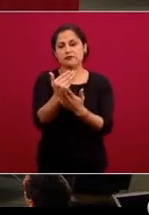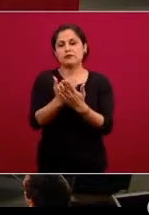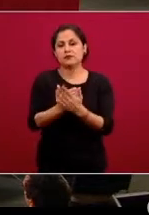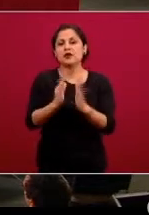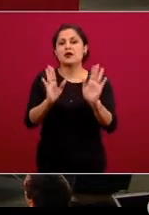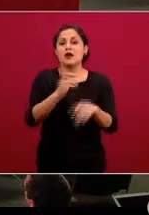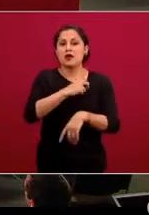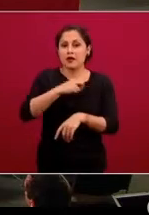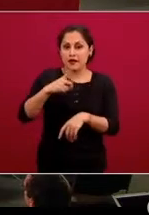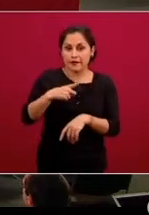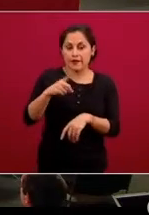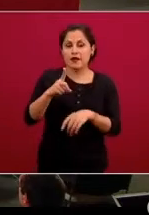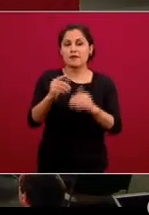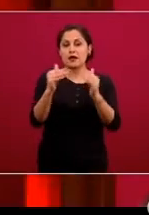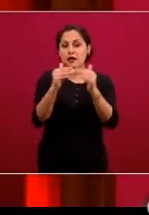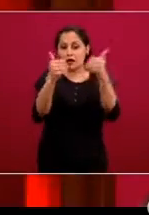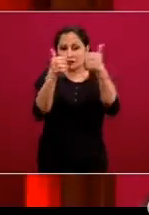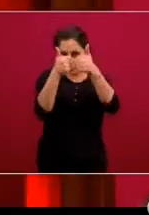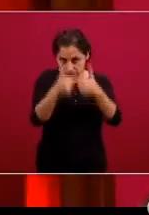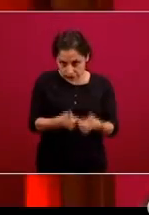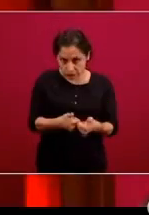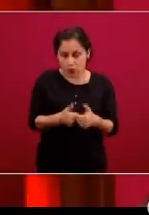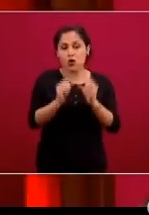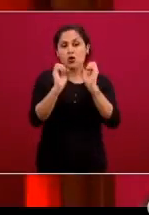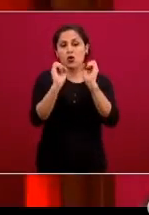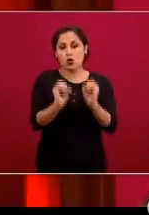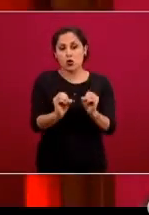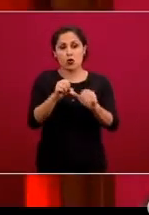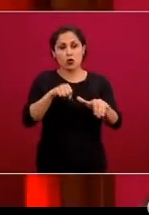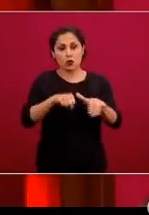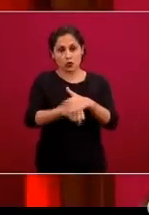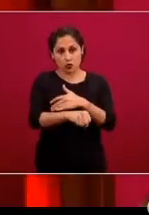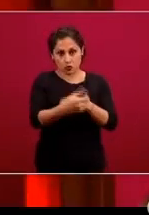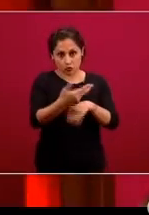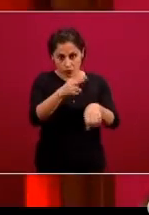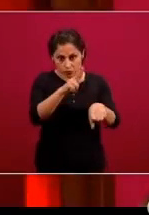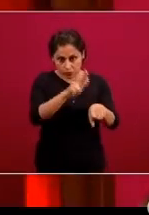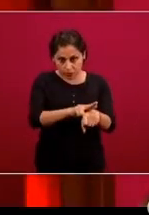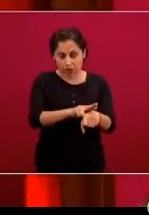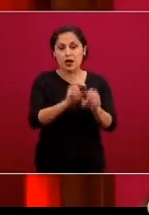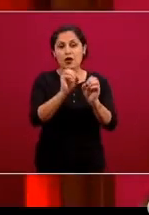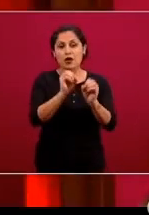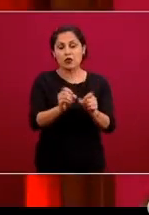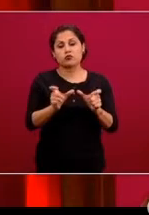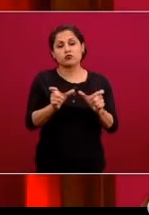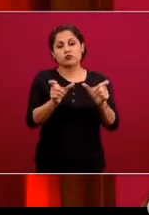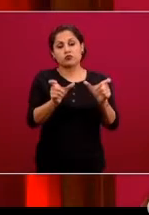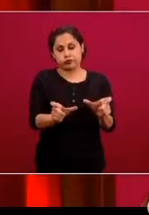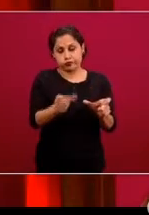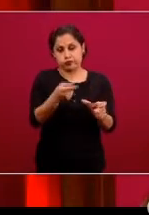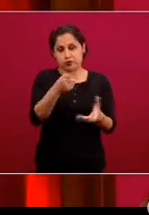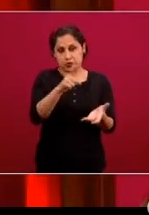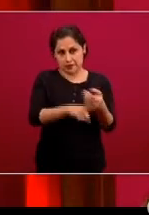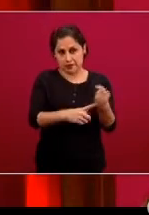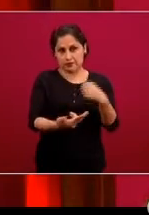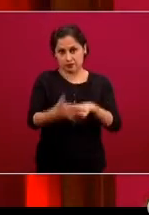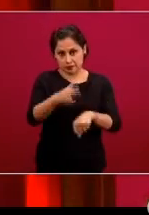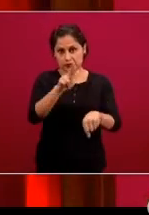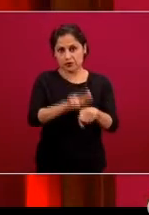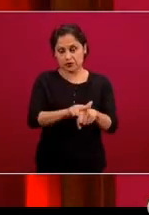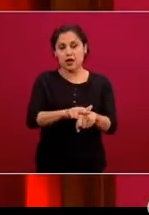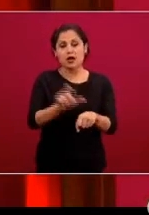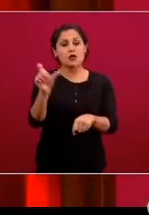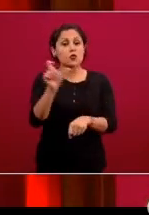stay home, or people aren't taking biosecurity measures. For example, if they have